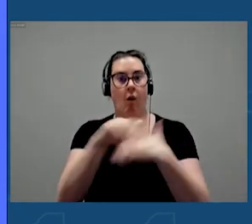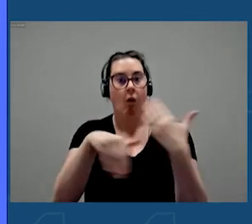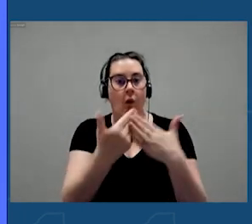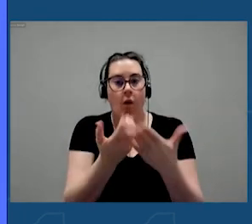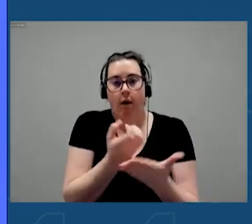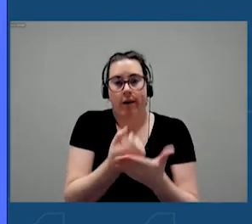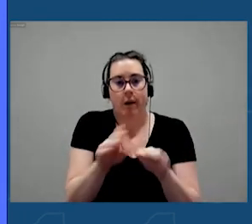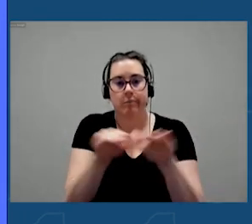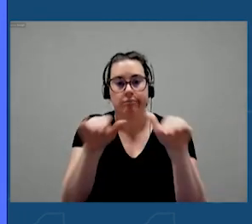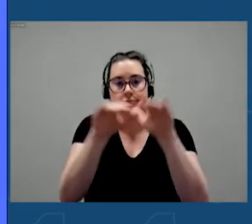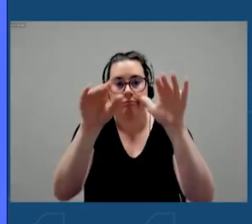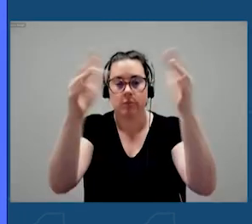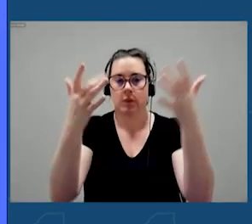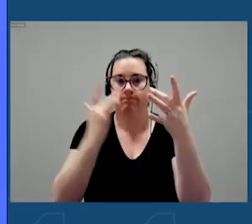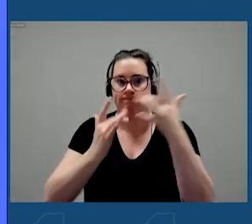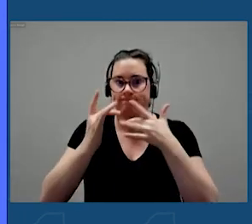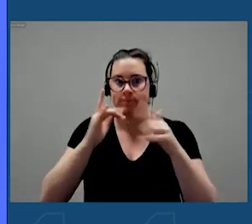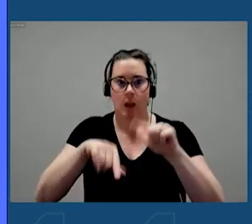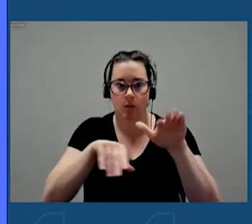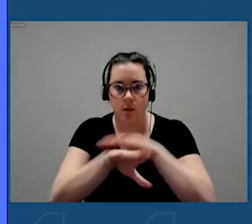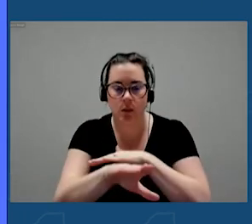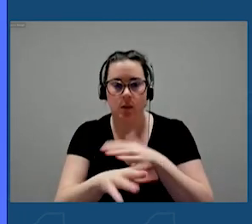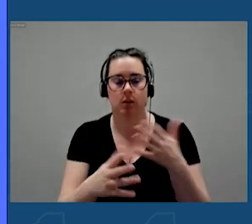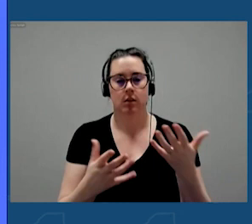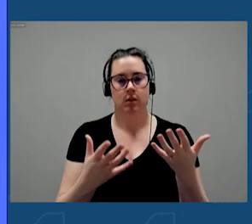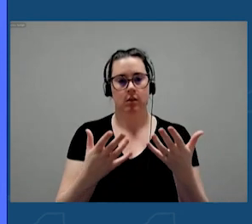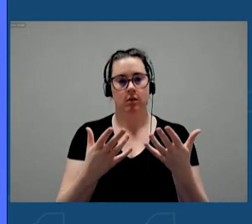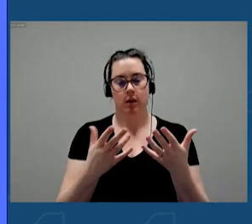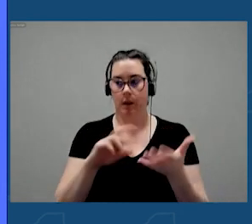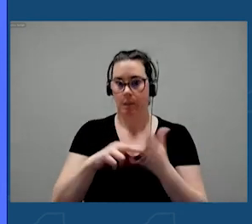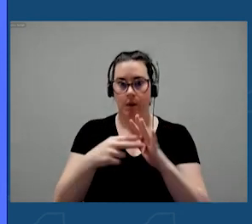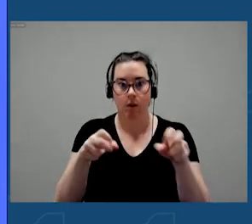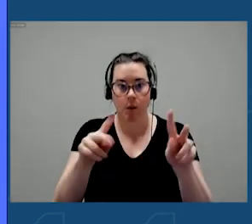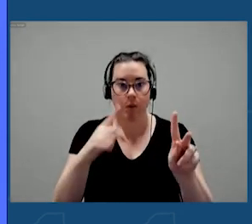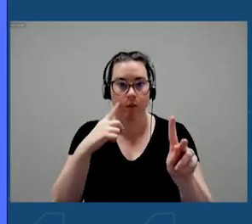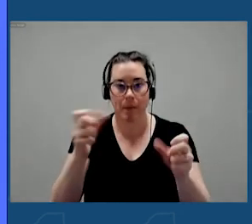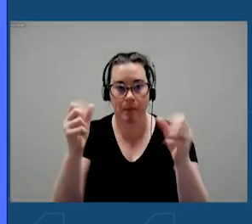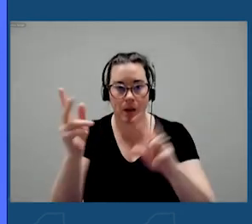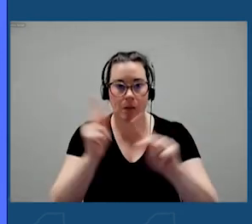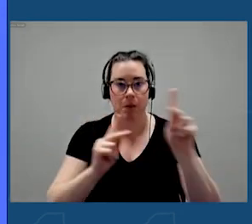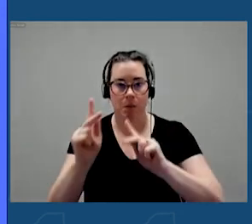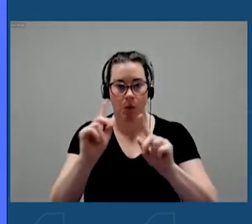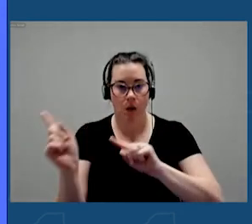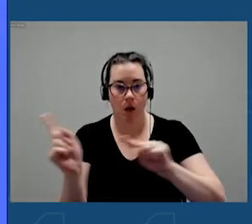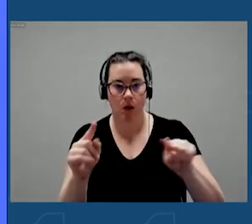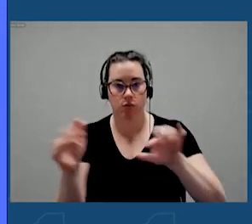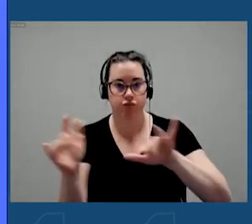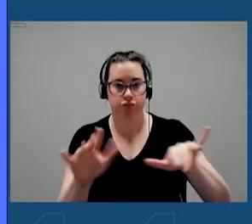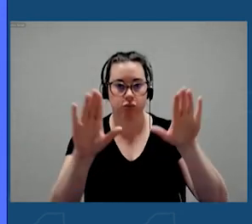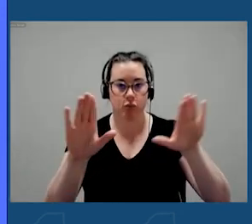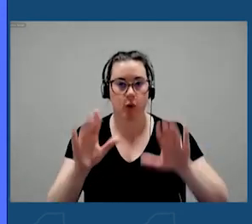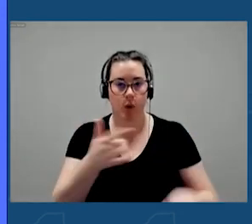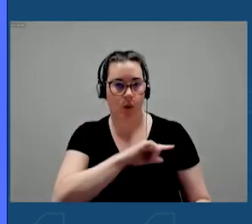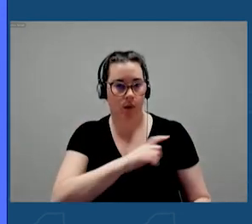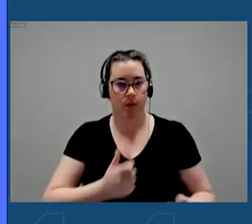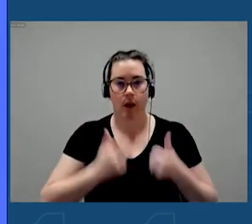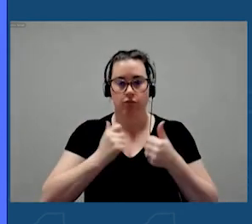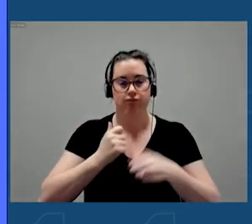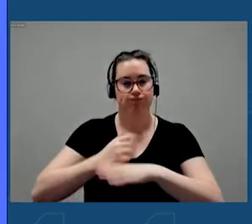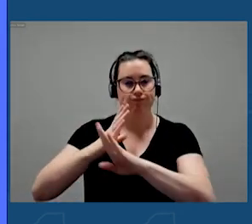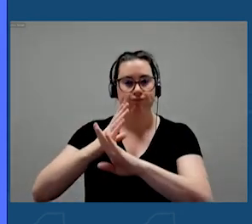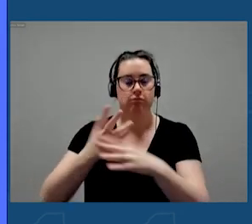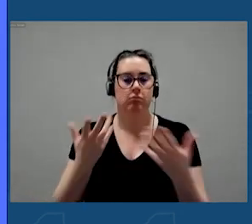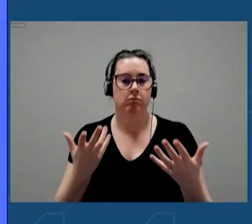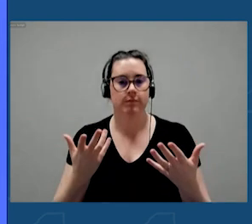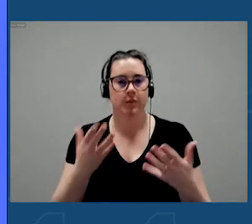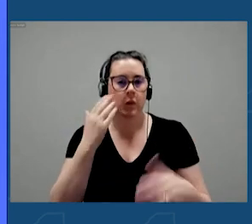and stopping the opportunities for so many other people to have the great quality of life we have here in New York. So what you have in places like